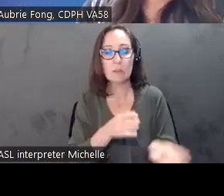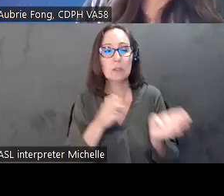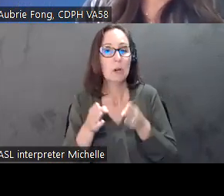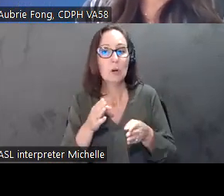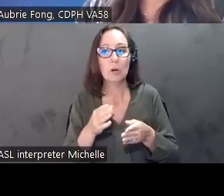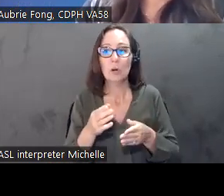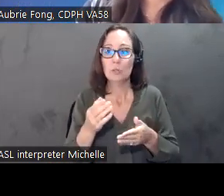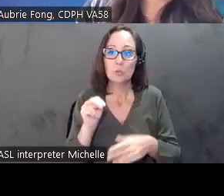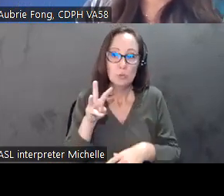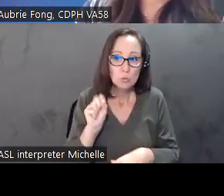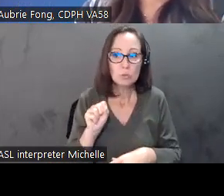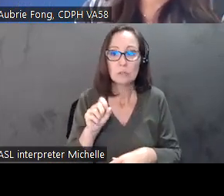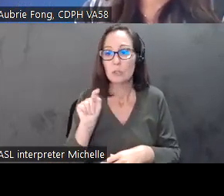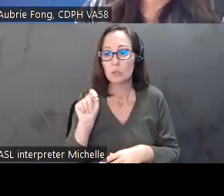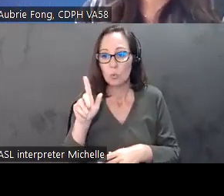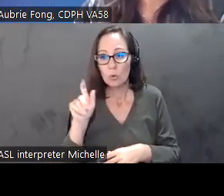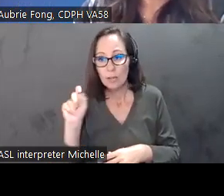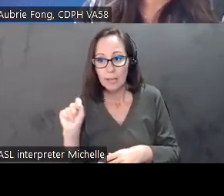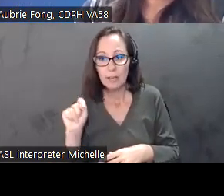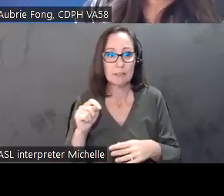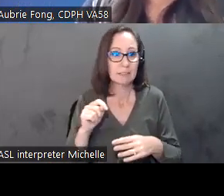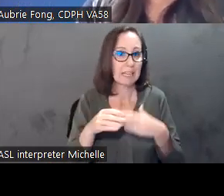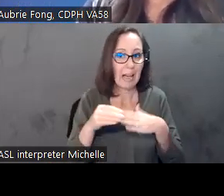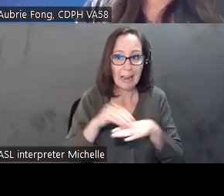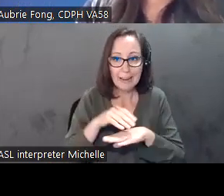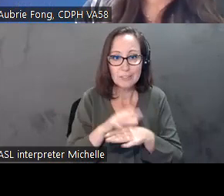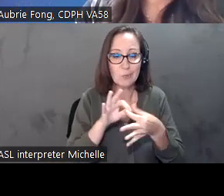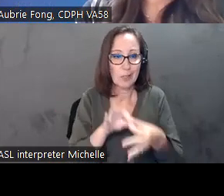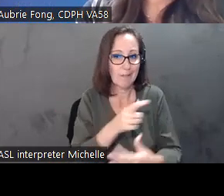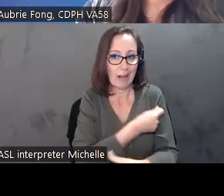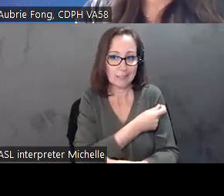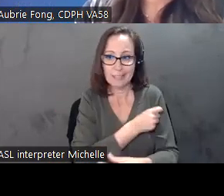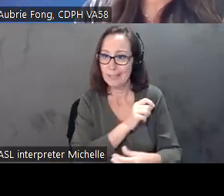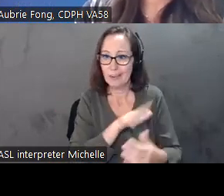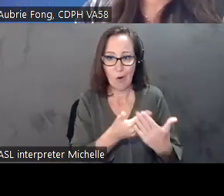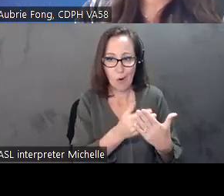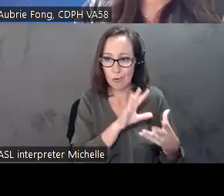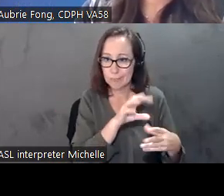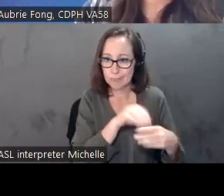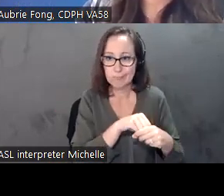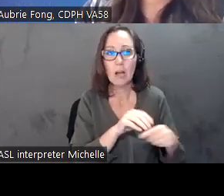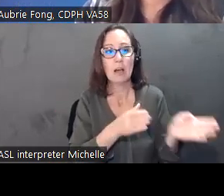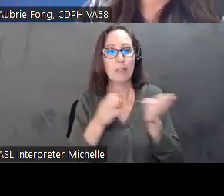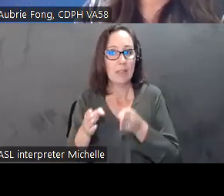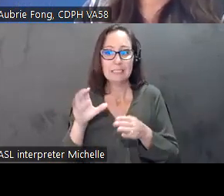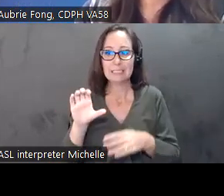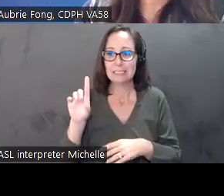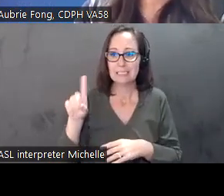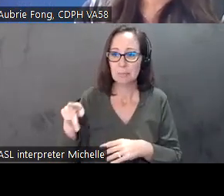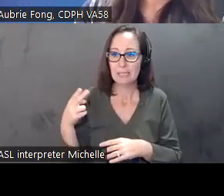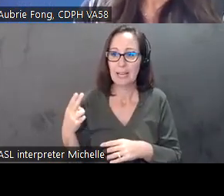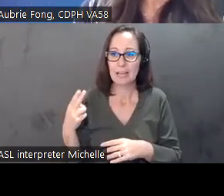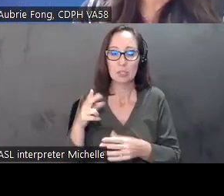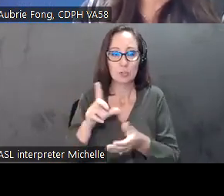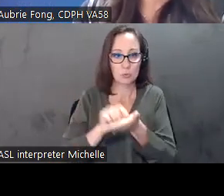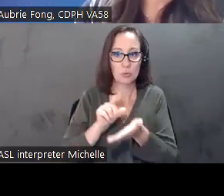guidance, updates, anything related to vaccines. And then also a sign up link for the CDPH newsletter. So that has a lot